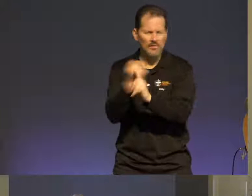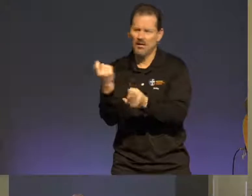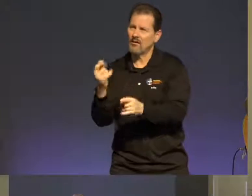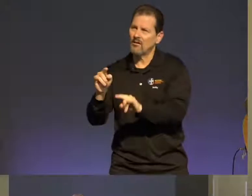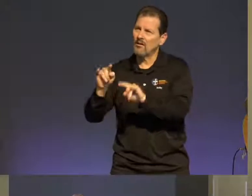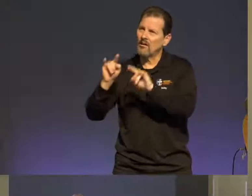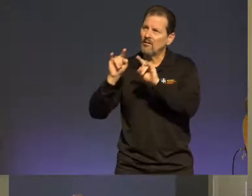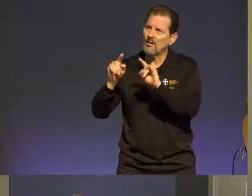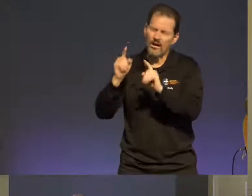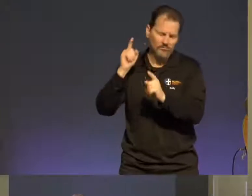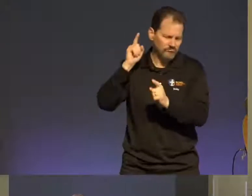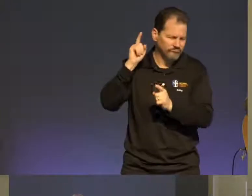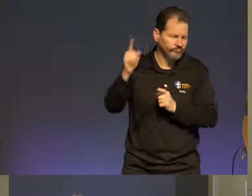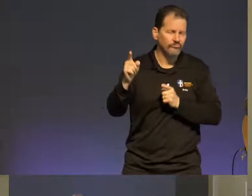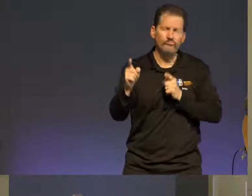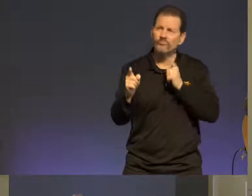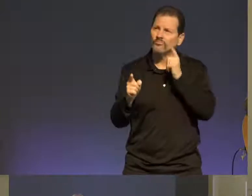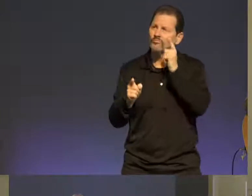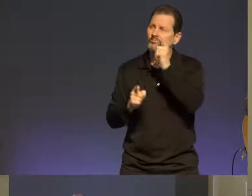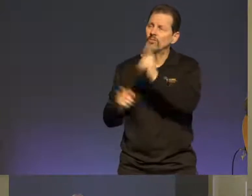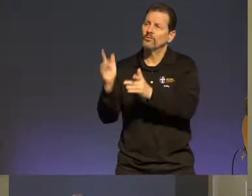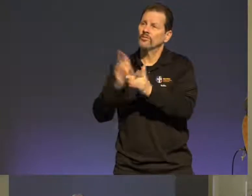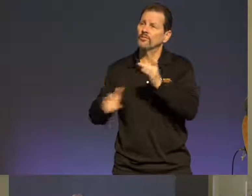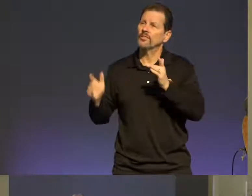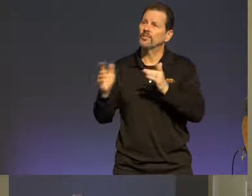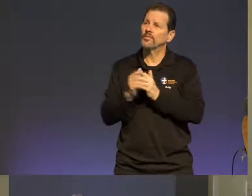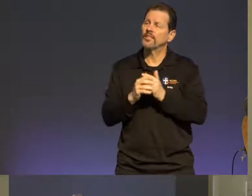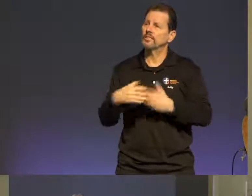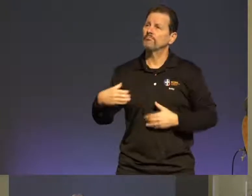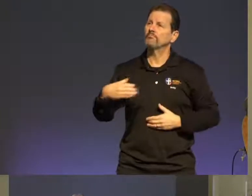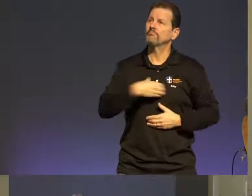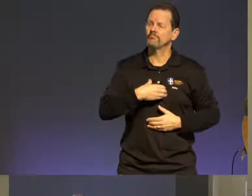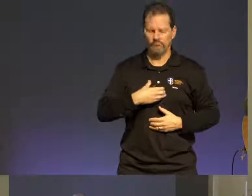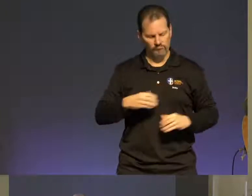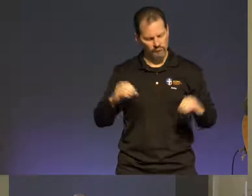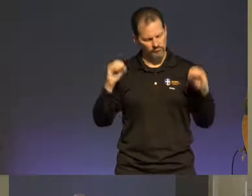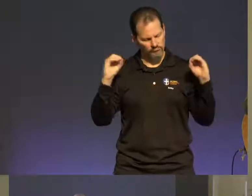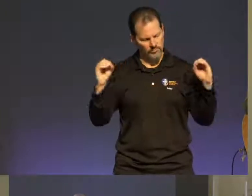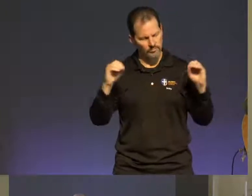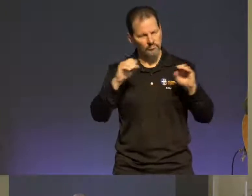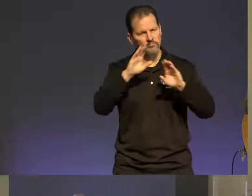beaten, mocked, and scorned,